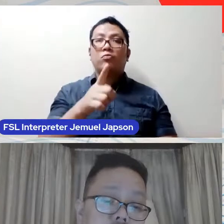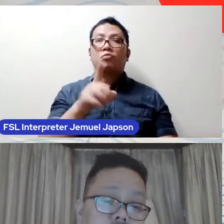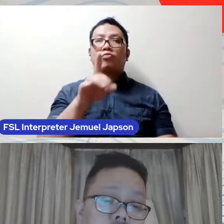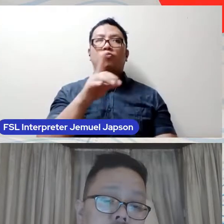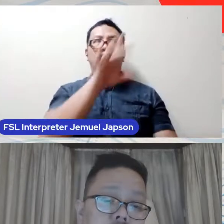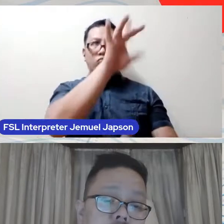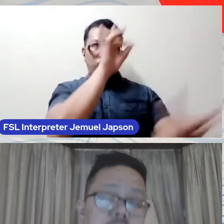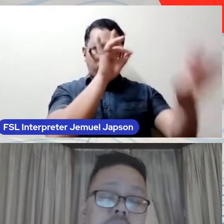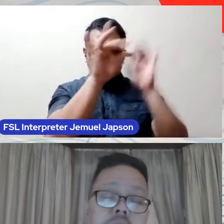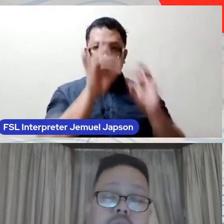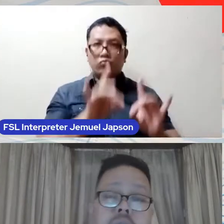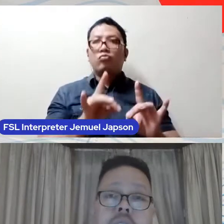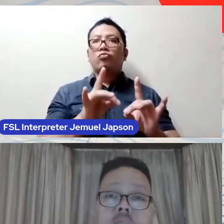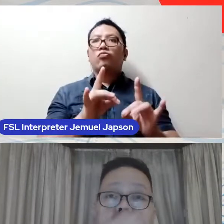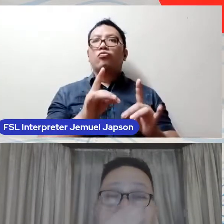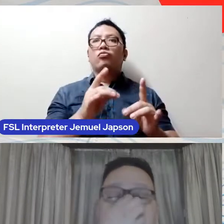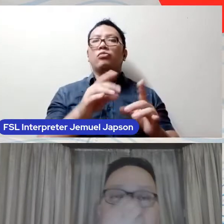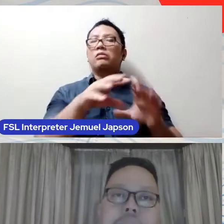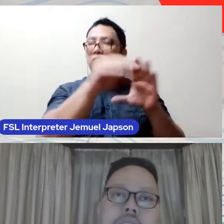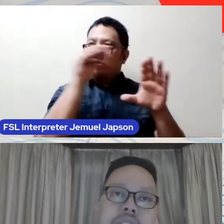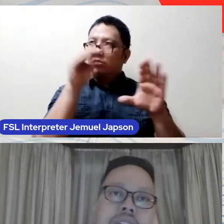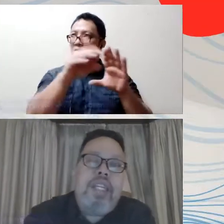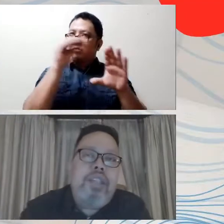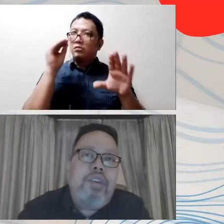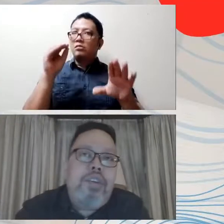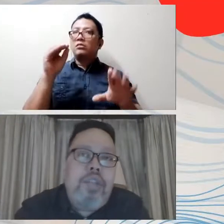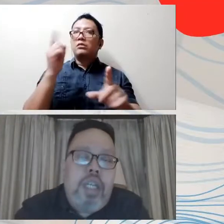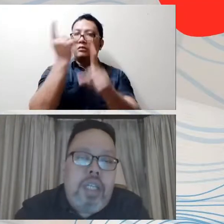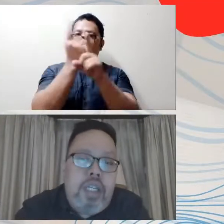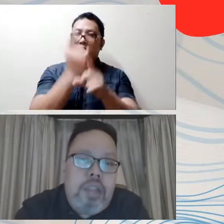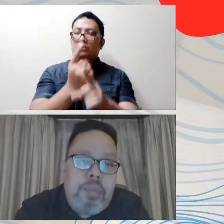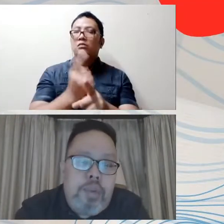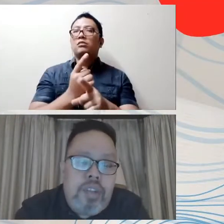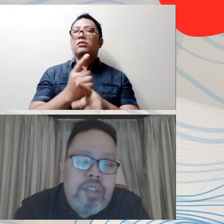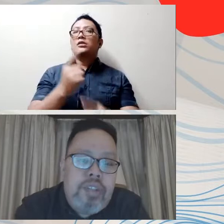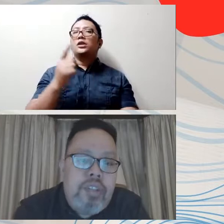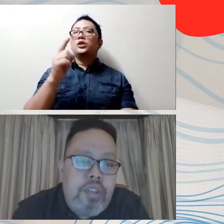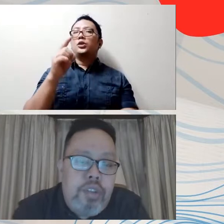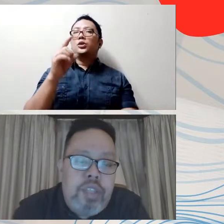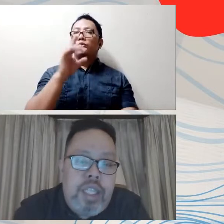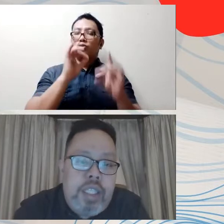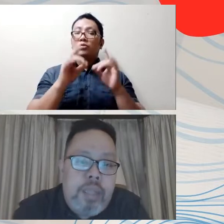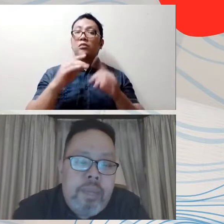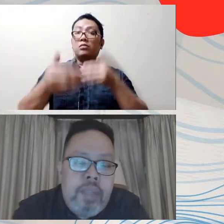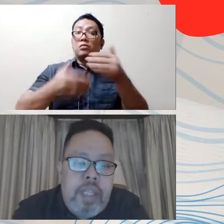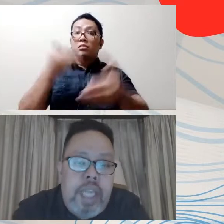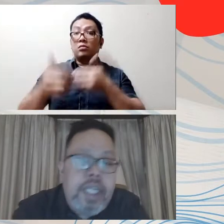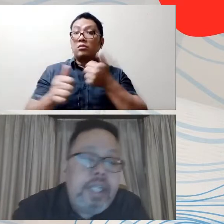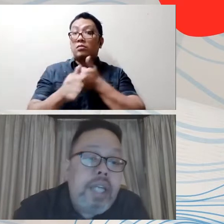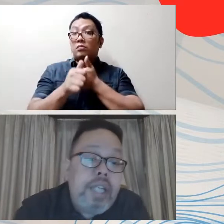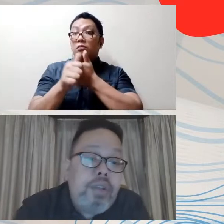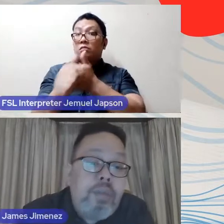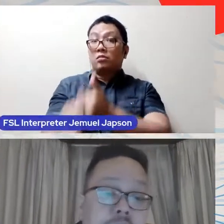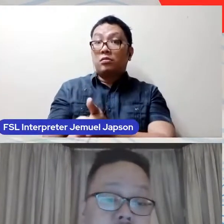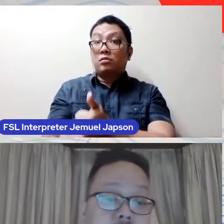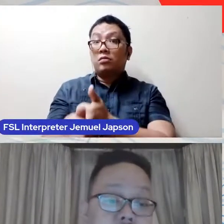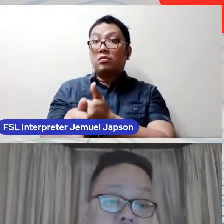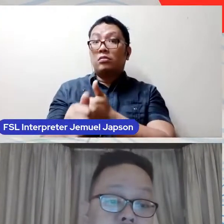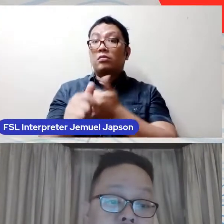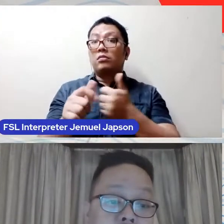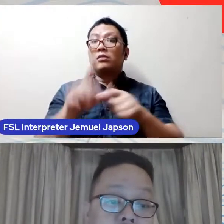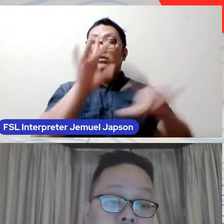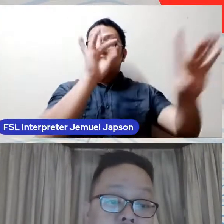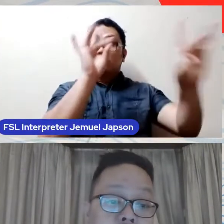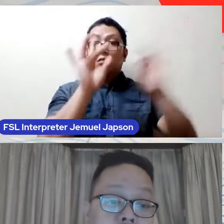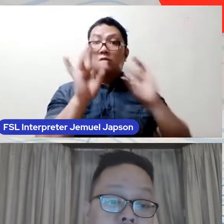chosen? Okay. Kasi ganito, no, ang process na sinunod natin ay nag-randomize